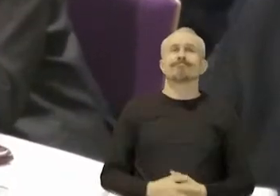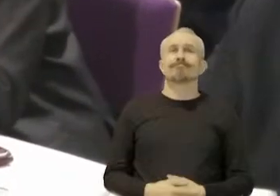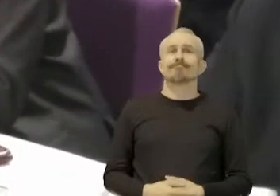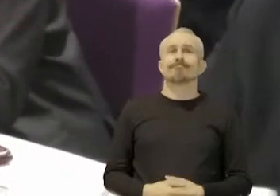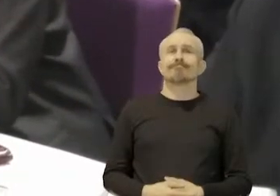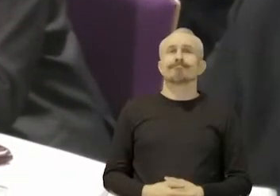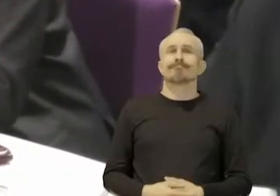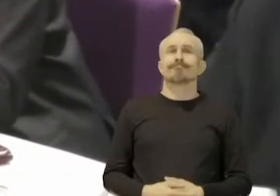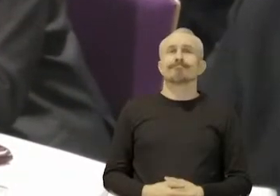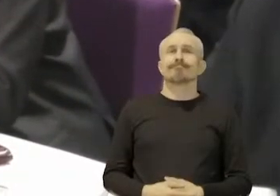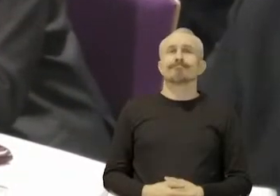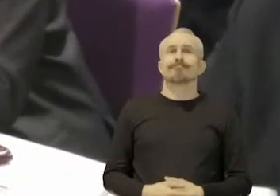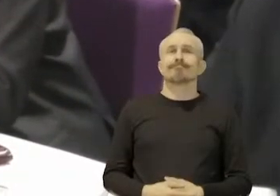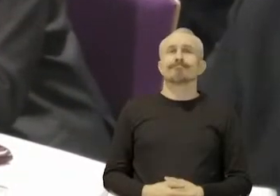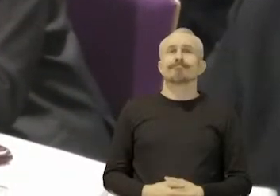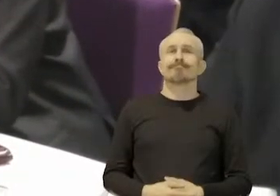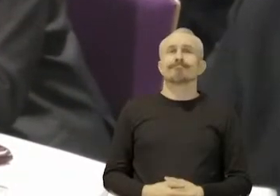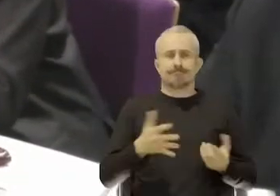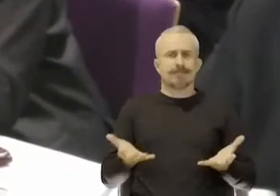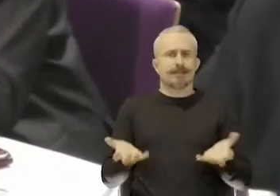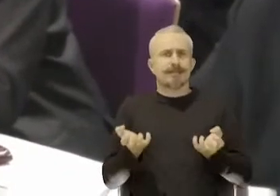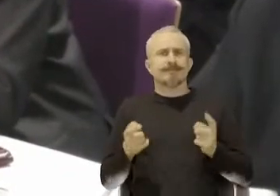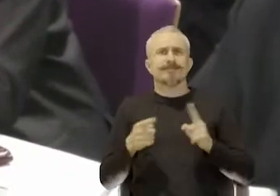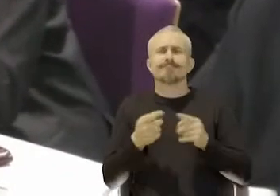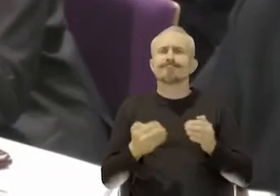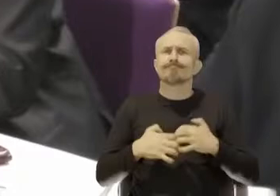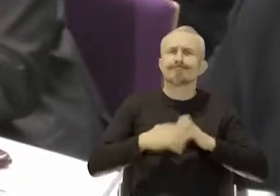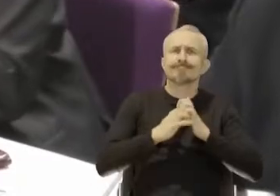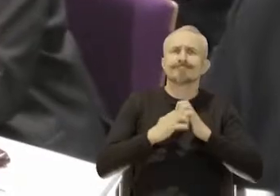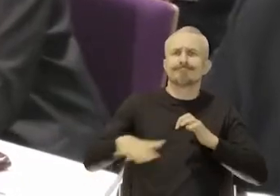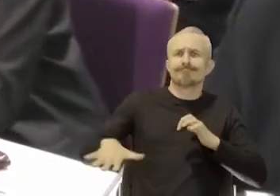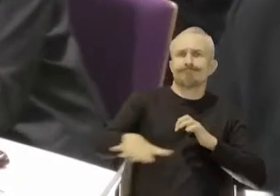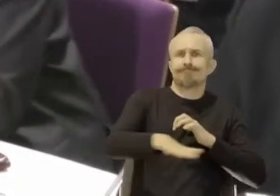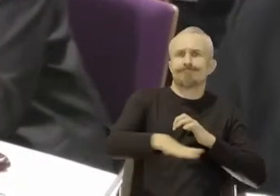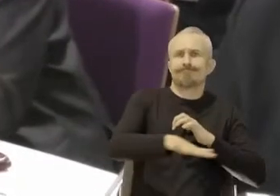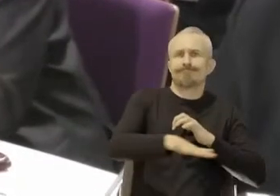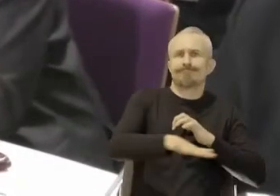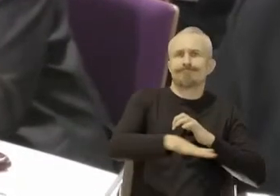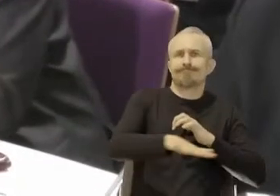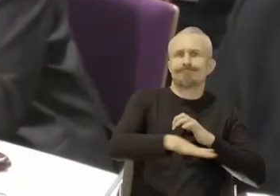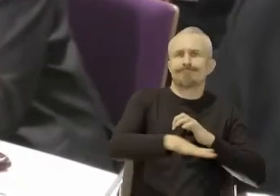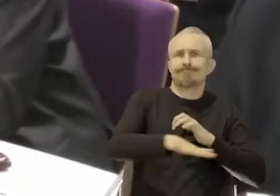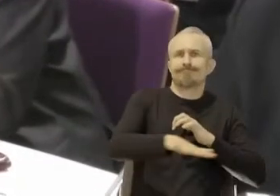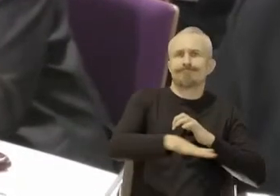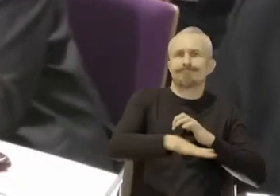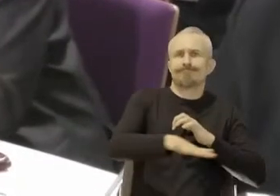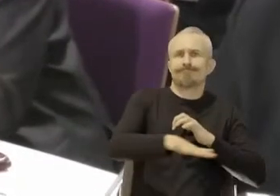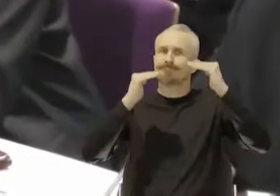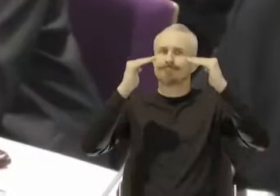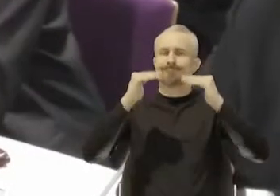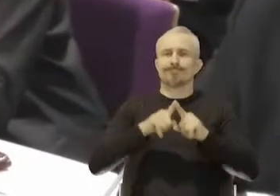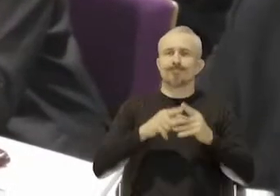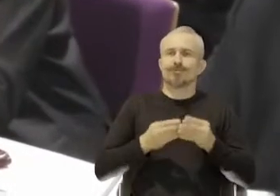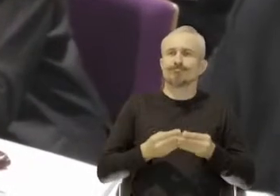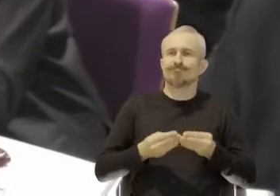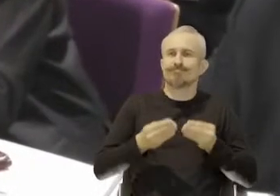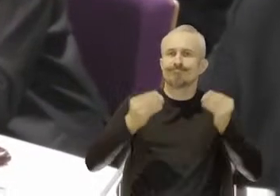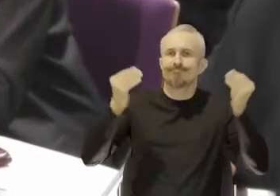sustainable urbanization, which is critical in fostering national economic development.